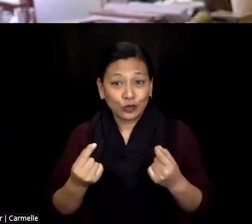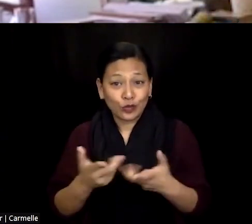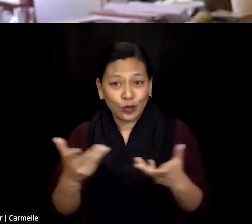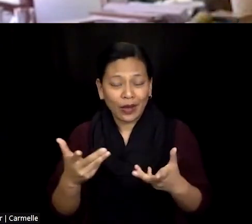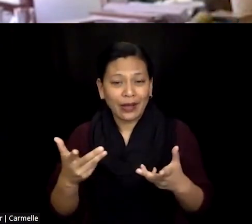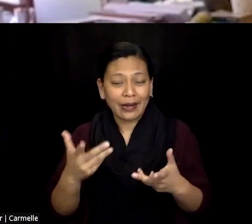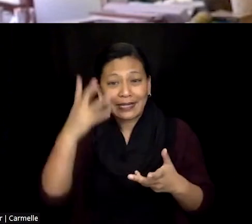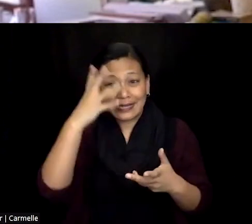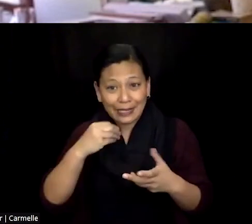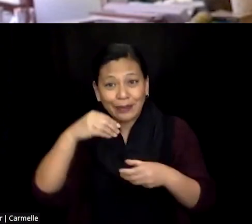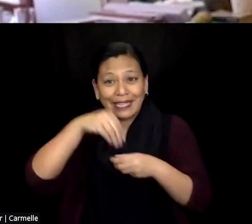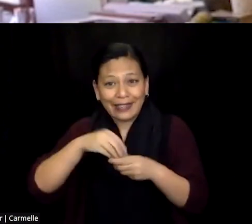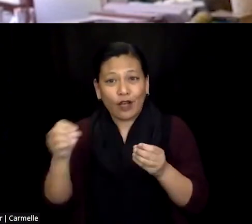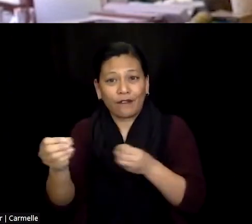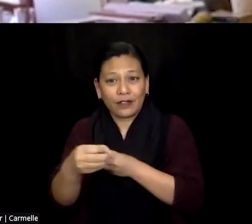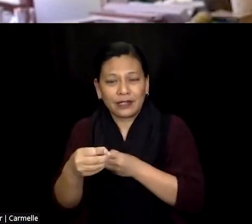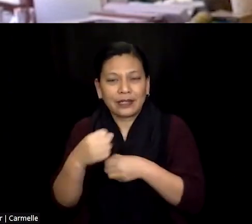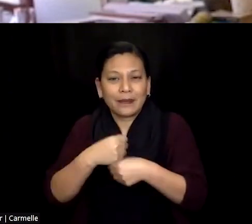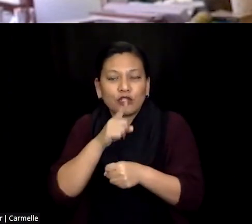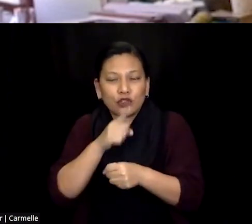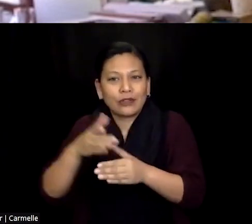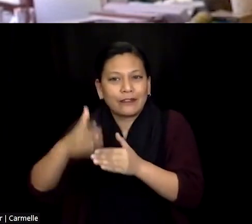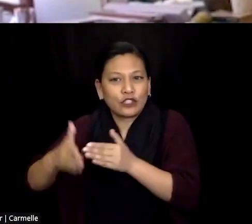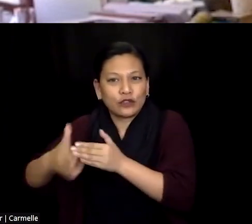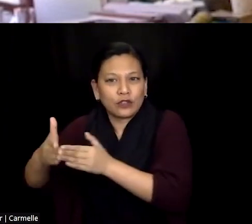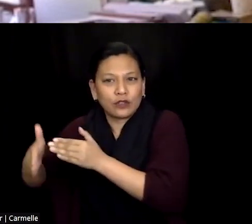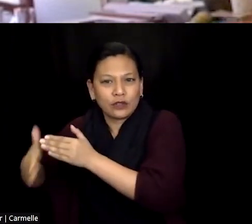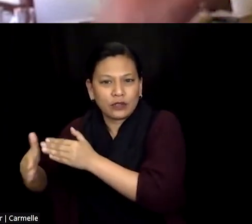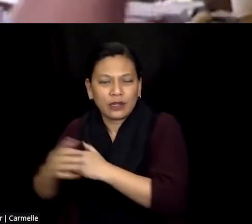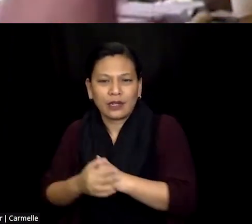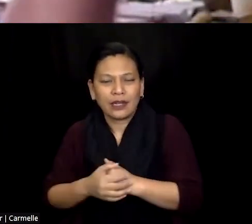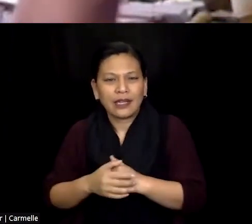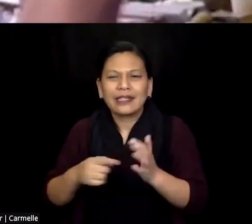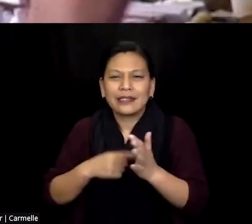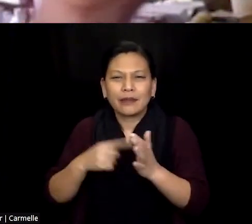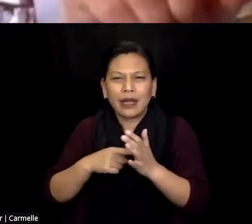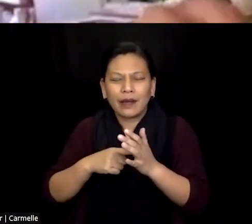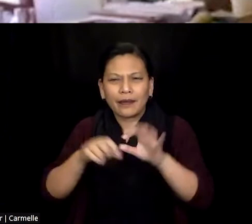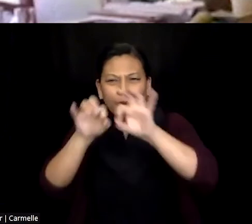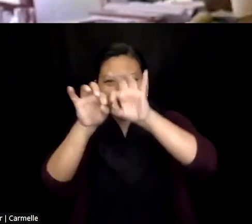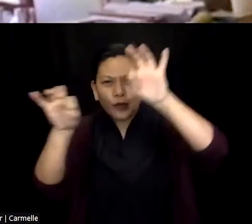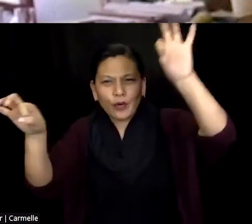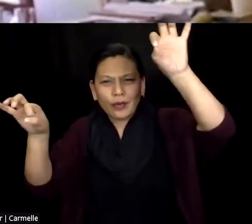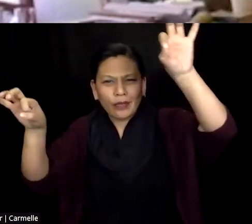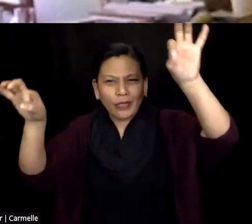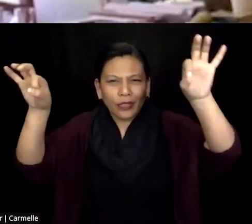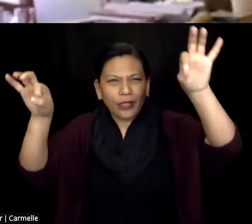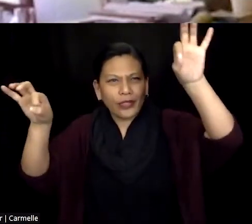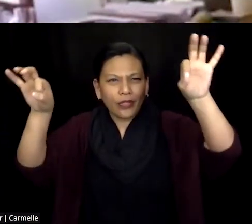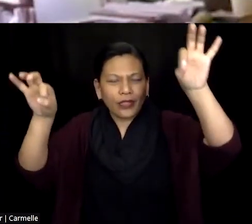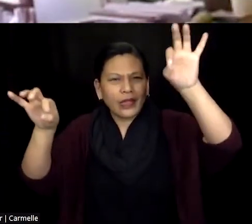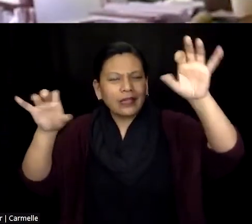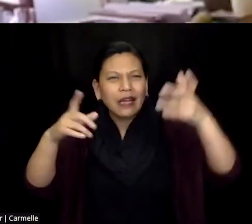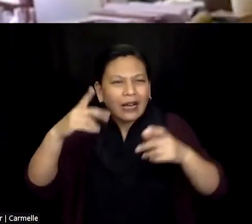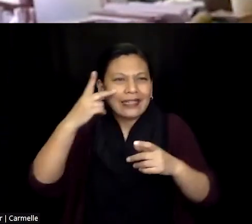had at Vanishing Angle to make sure that it got done. There were times when there were boom poles that entered frame and I had to learn After Effects to cut it out.